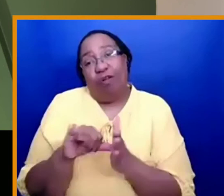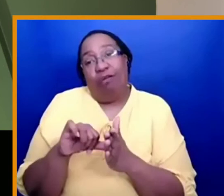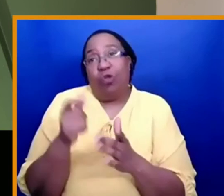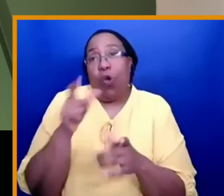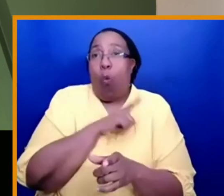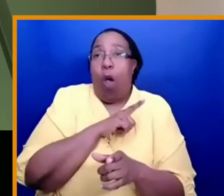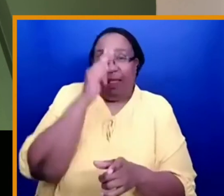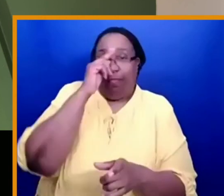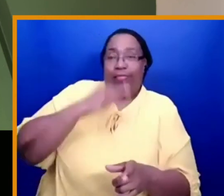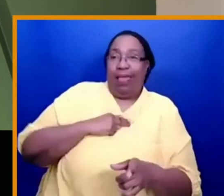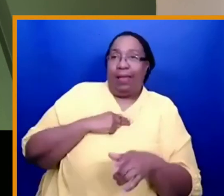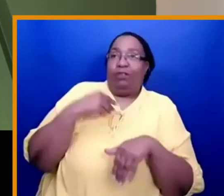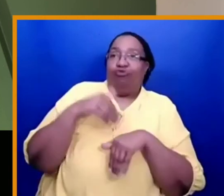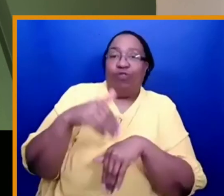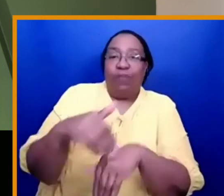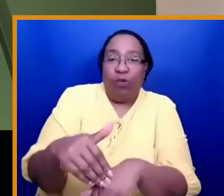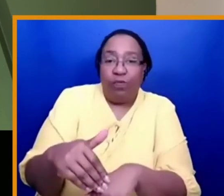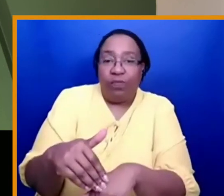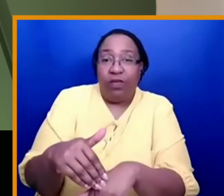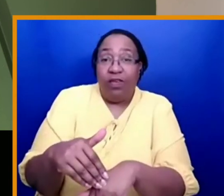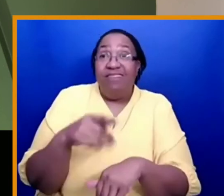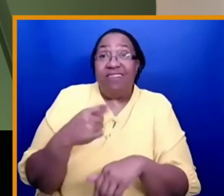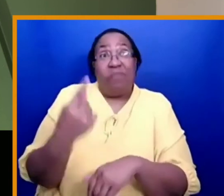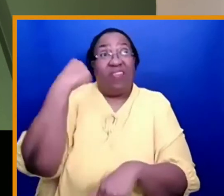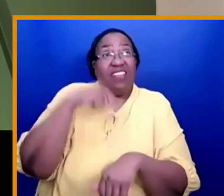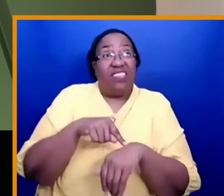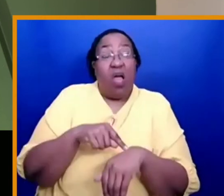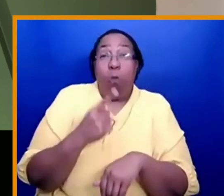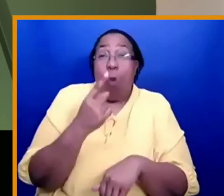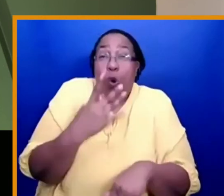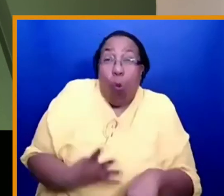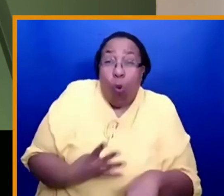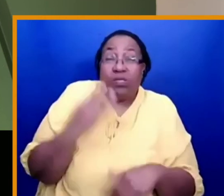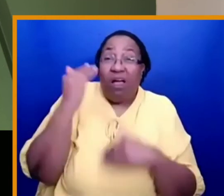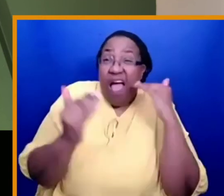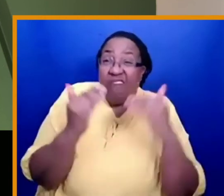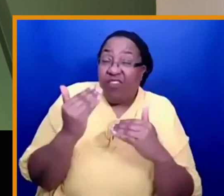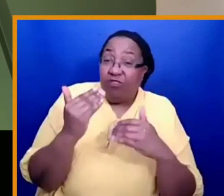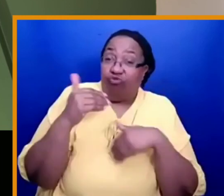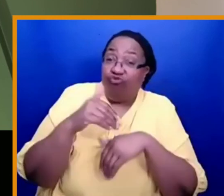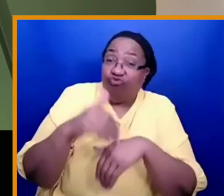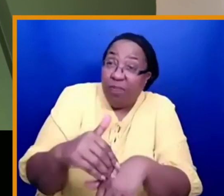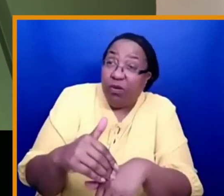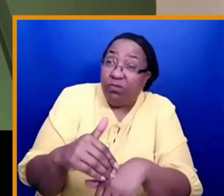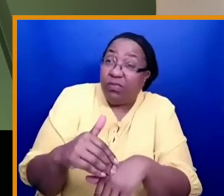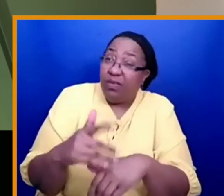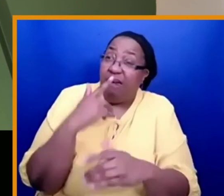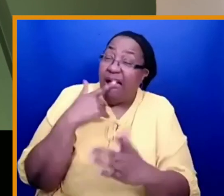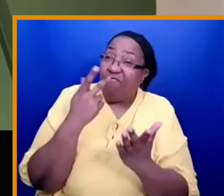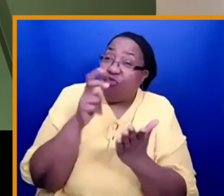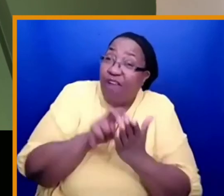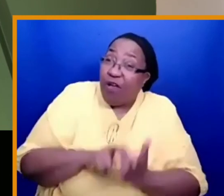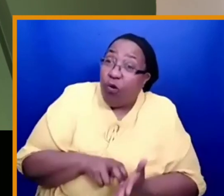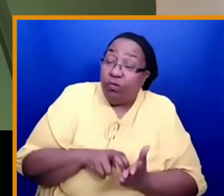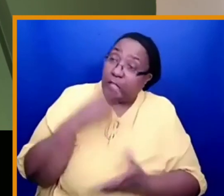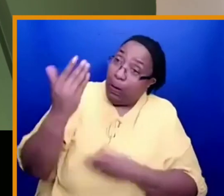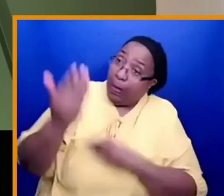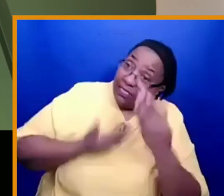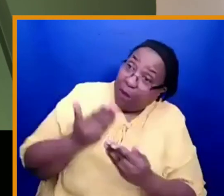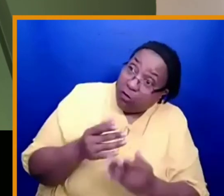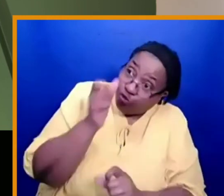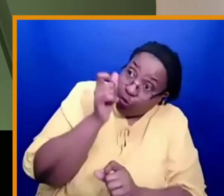time, around a quarter of adults had a criminal record. So I said, did you know that one in four adults has a criminal record? So maybe